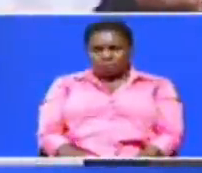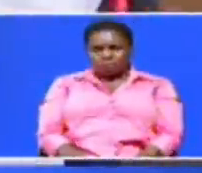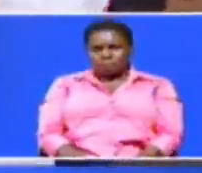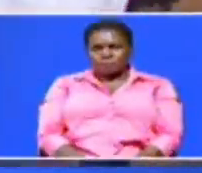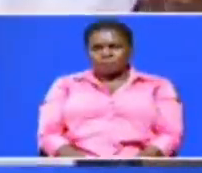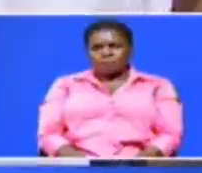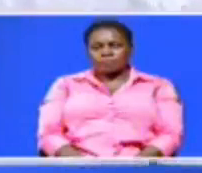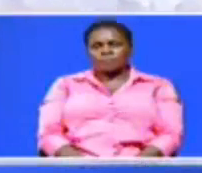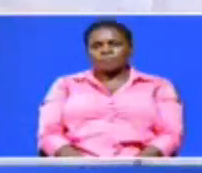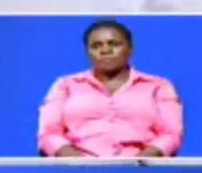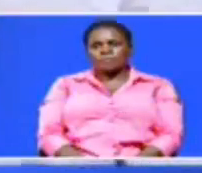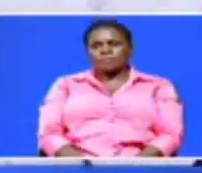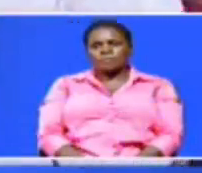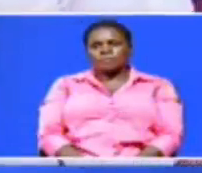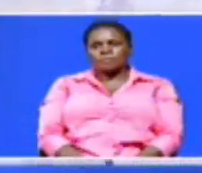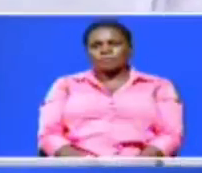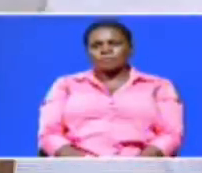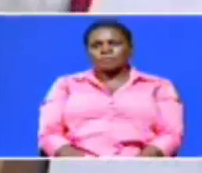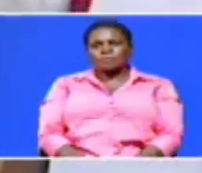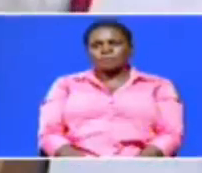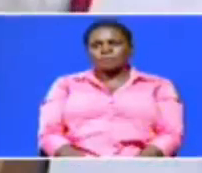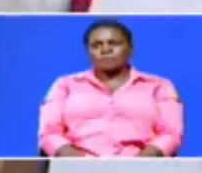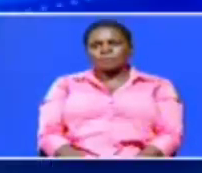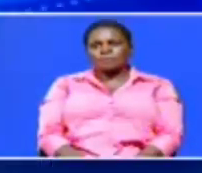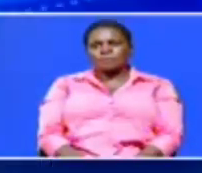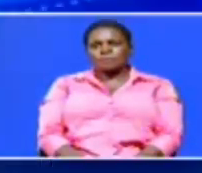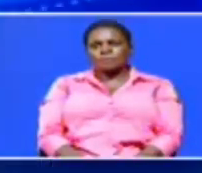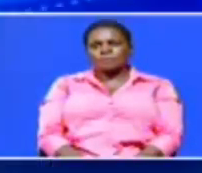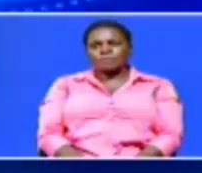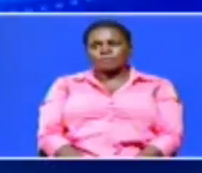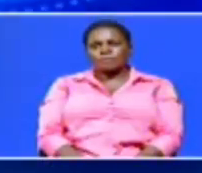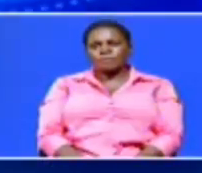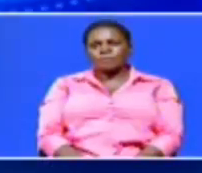Ibrahim Karanja, KTN News. Of course, and as indicated.